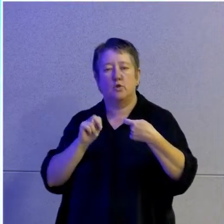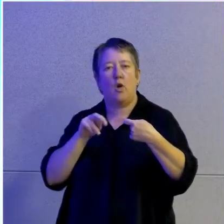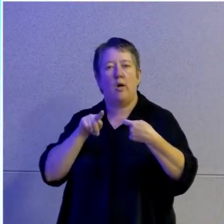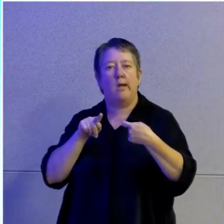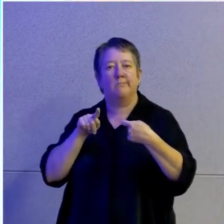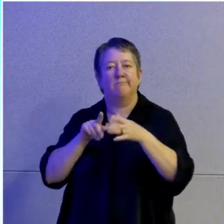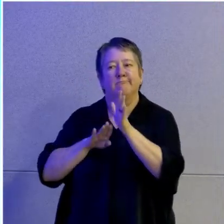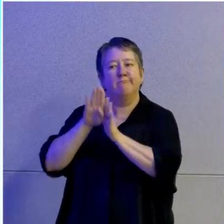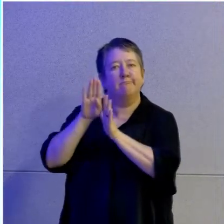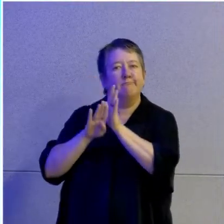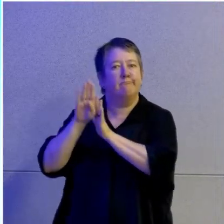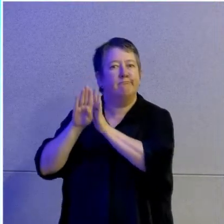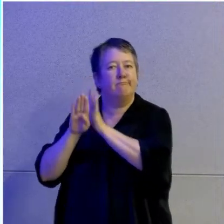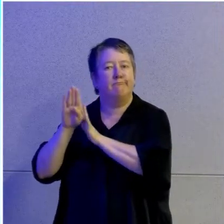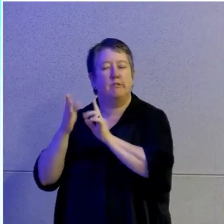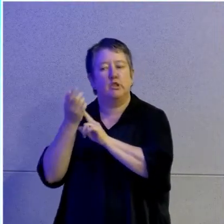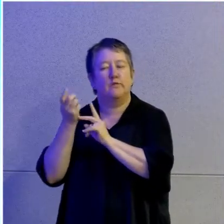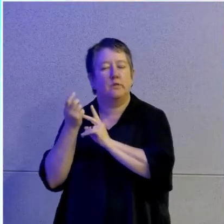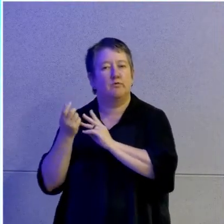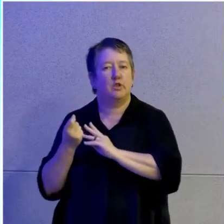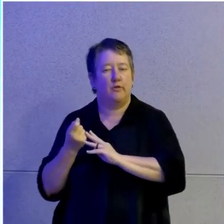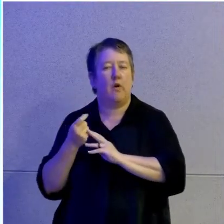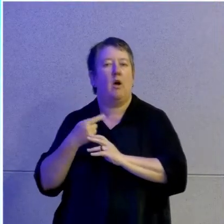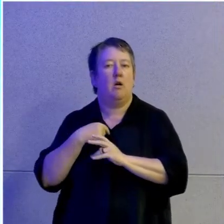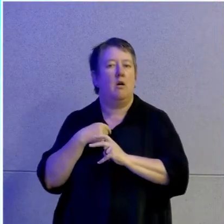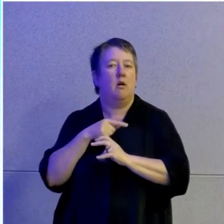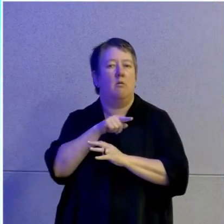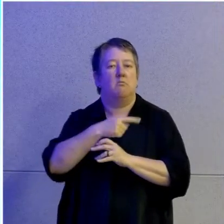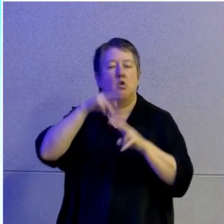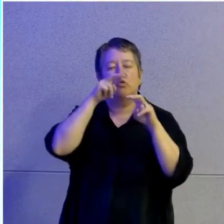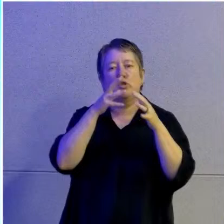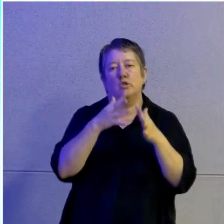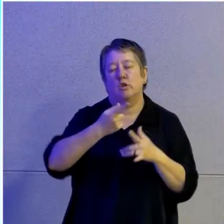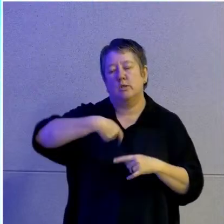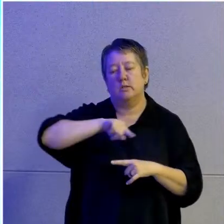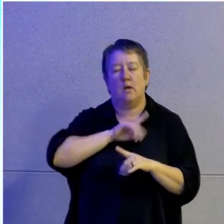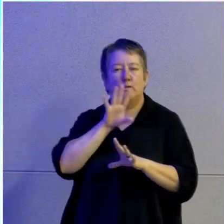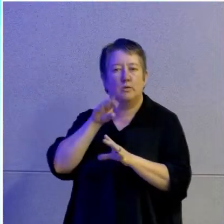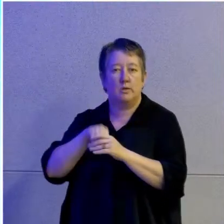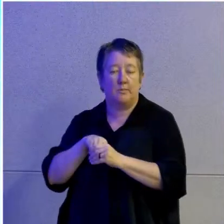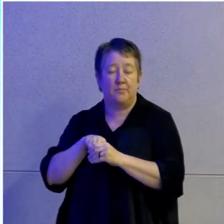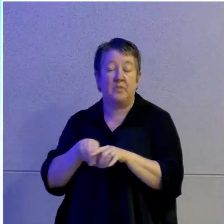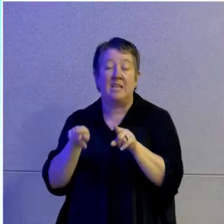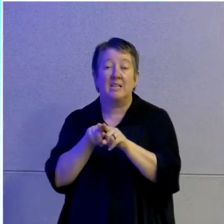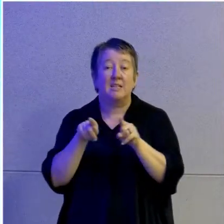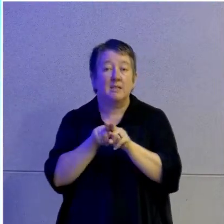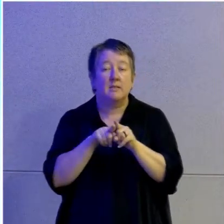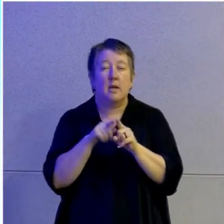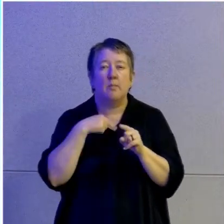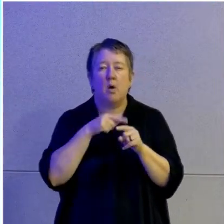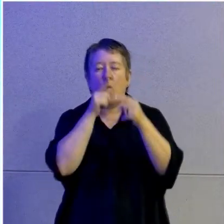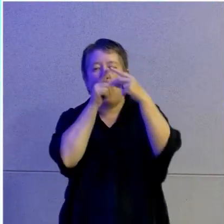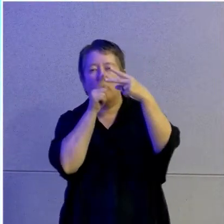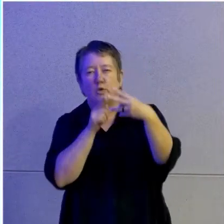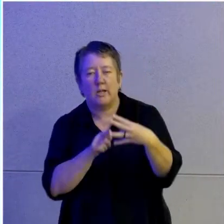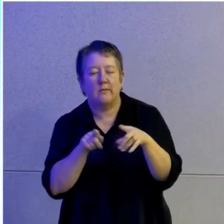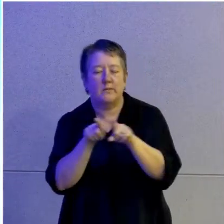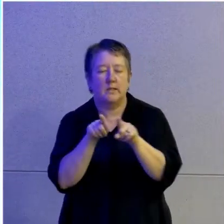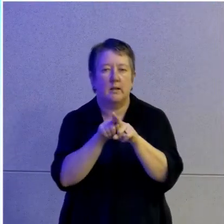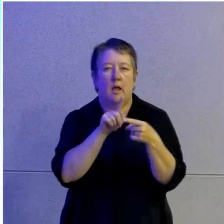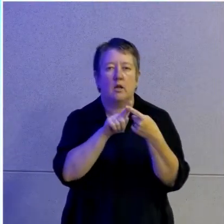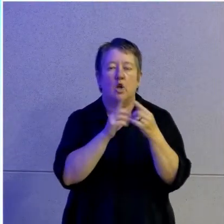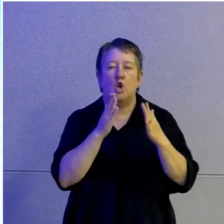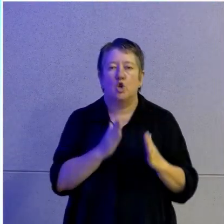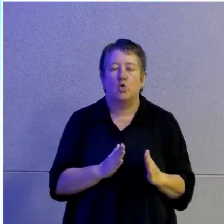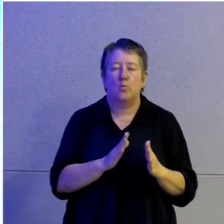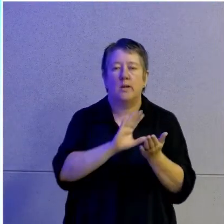also benefited immensely from the opportunity to advance our objectives in the critical areas such as human